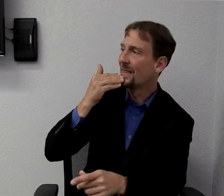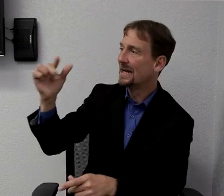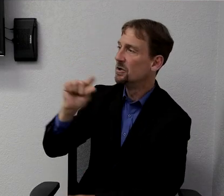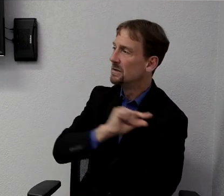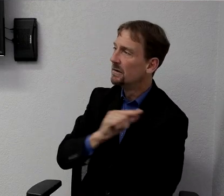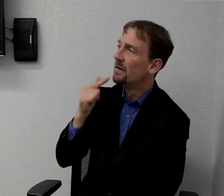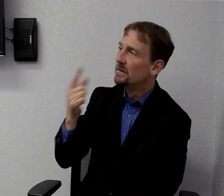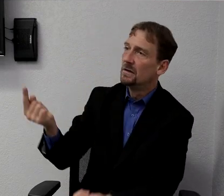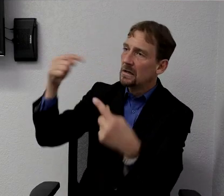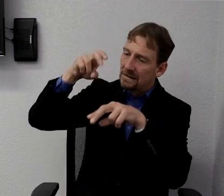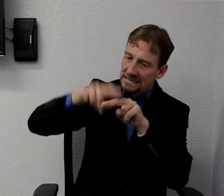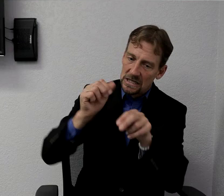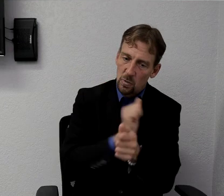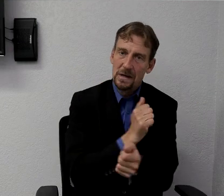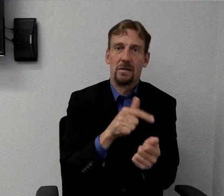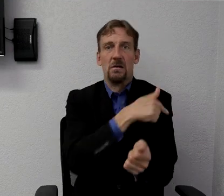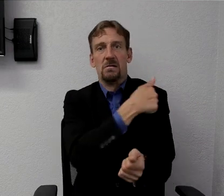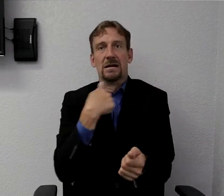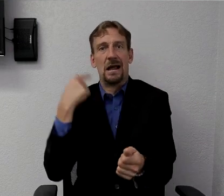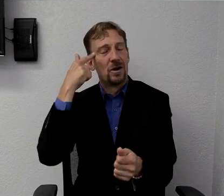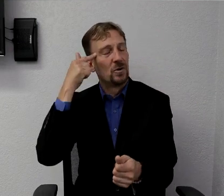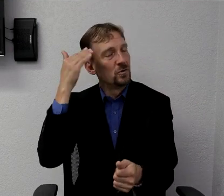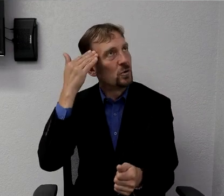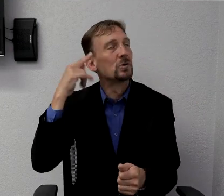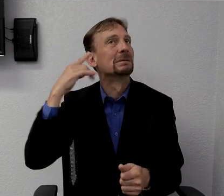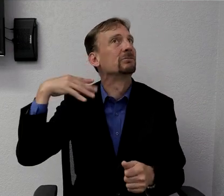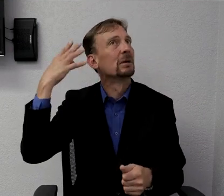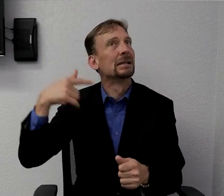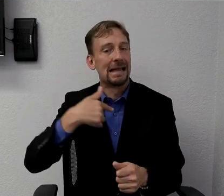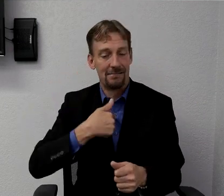crazy times, and as an employee, I am so glad that you are